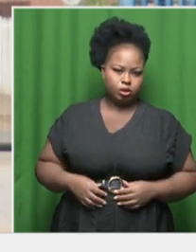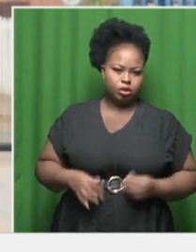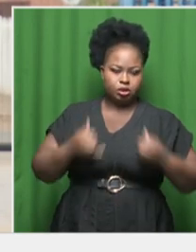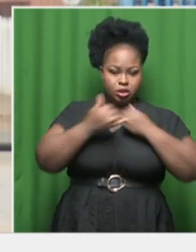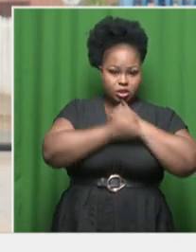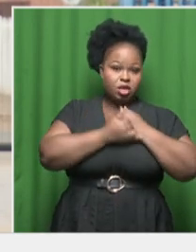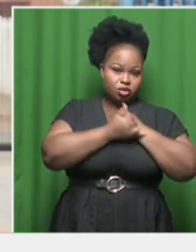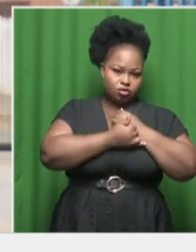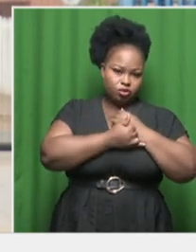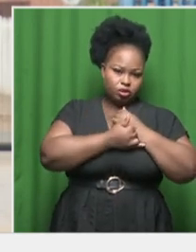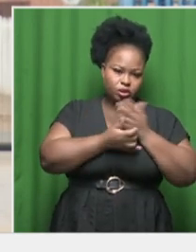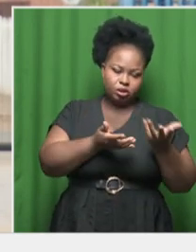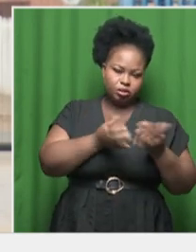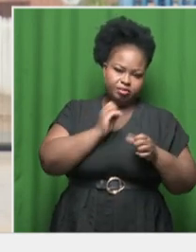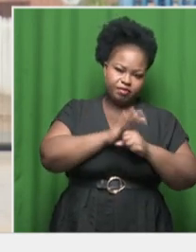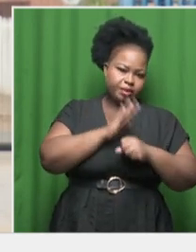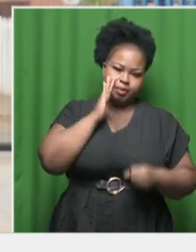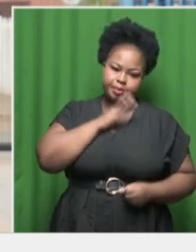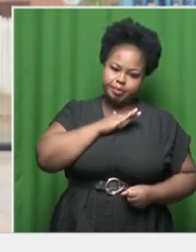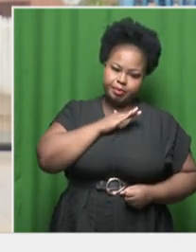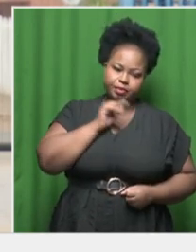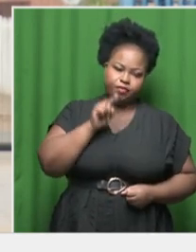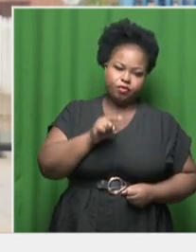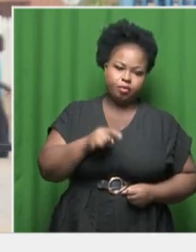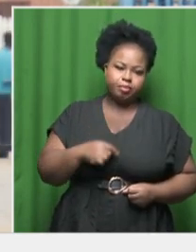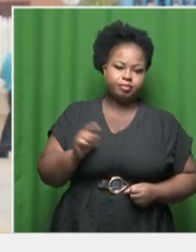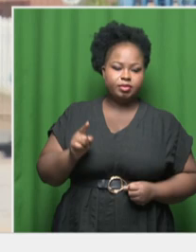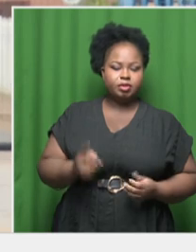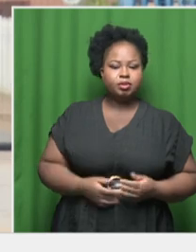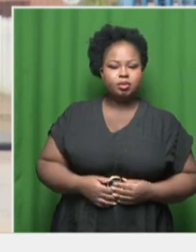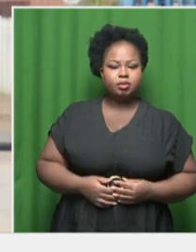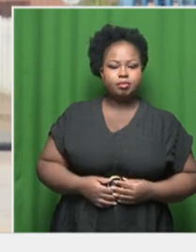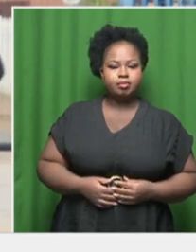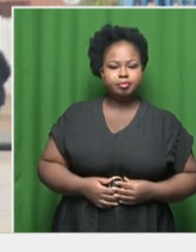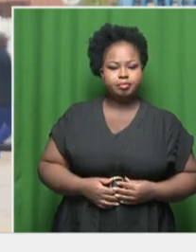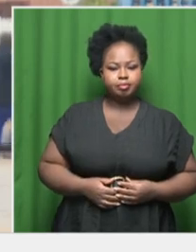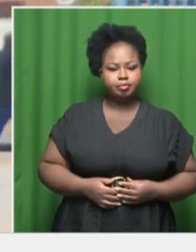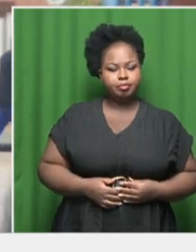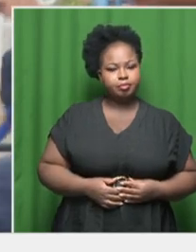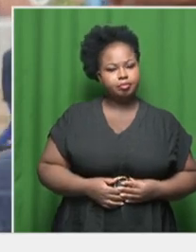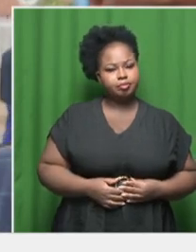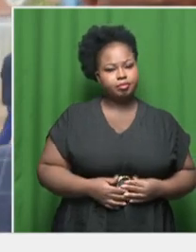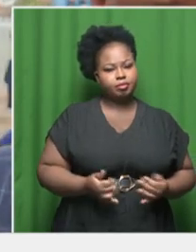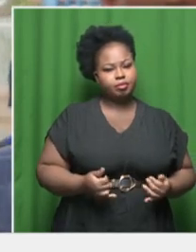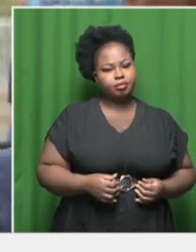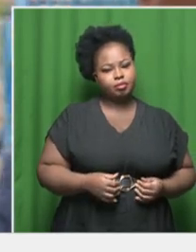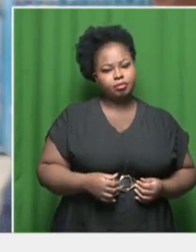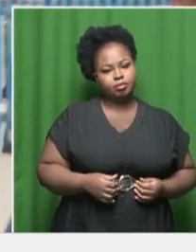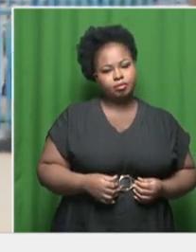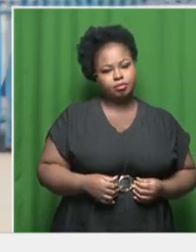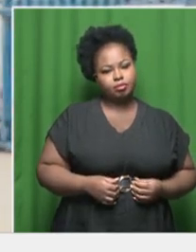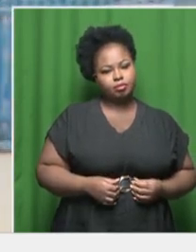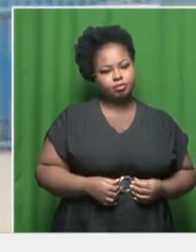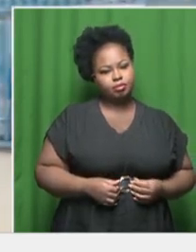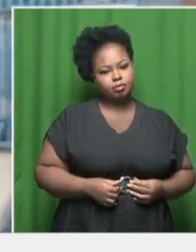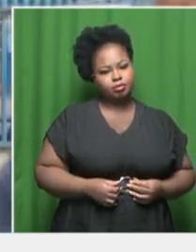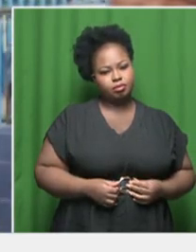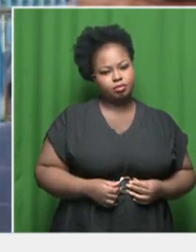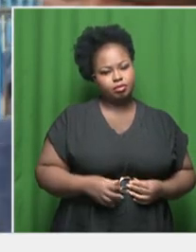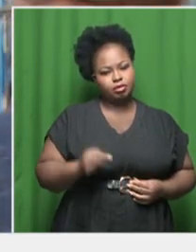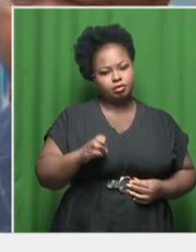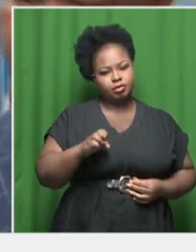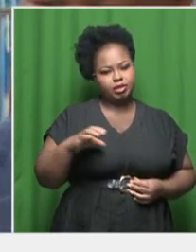in the country not affected by the measles outbreak. But let's speak to Zalile, the